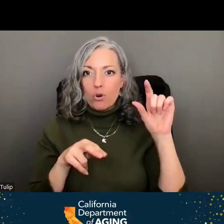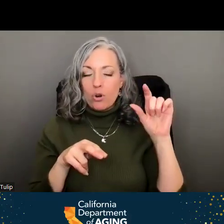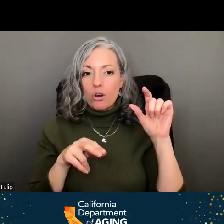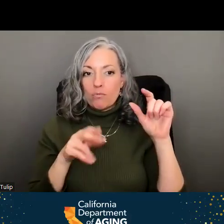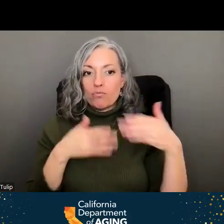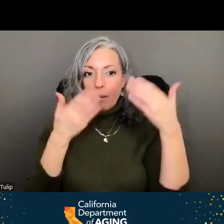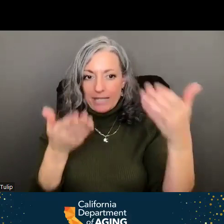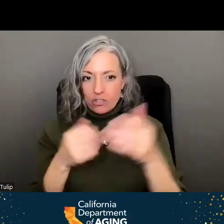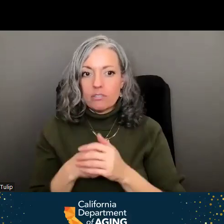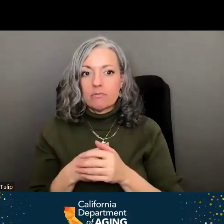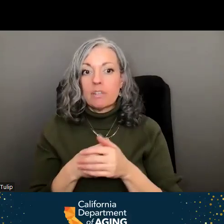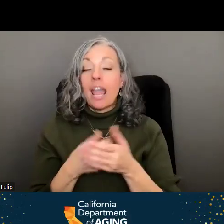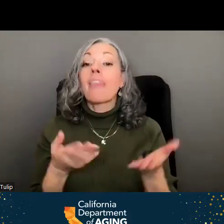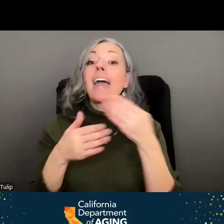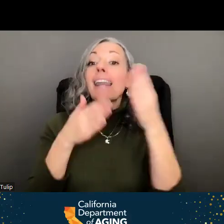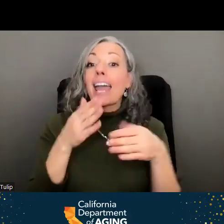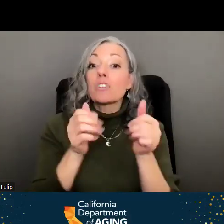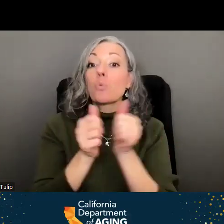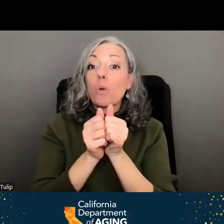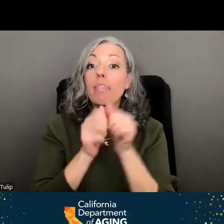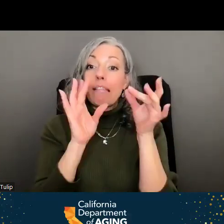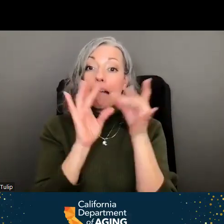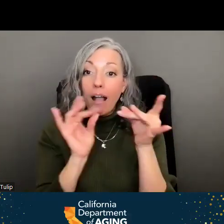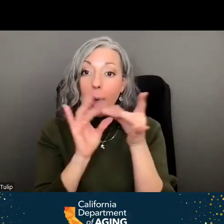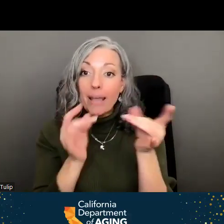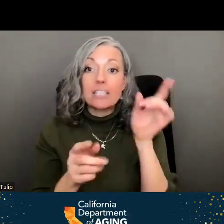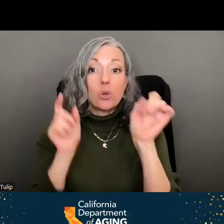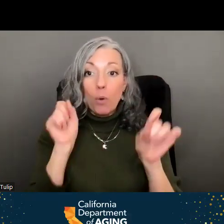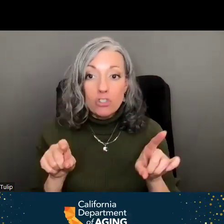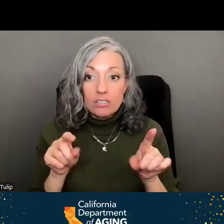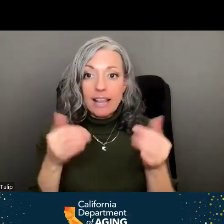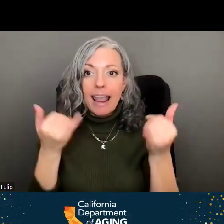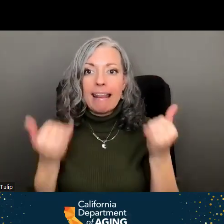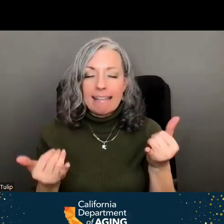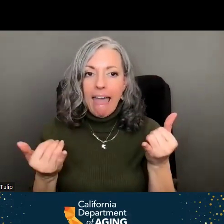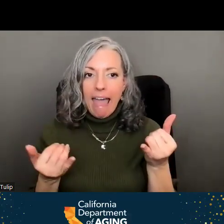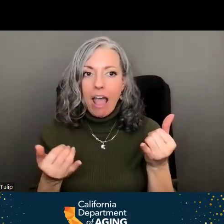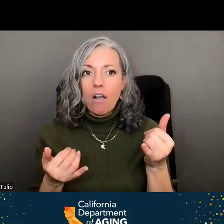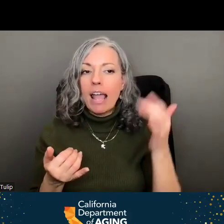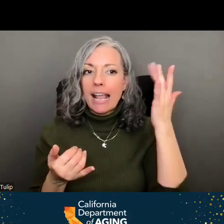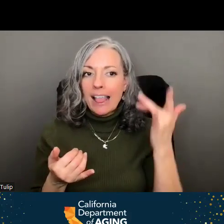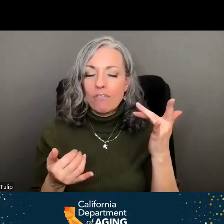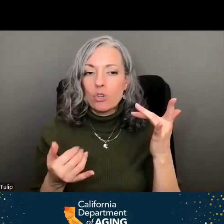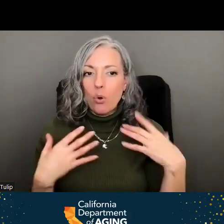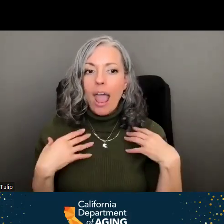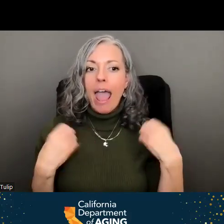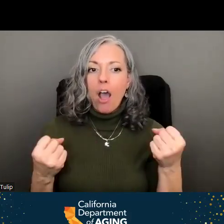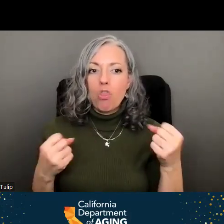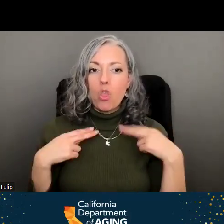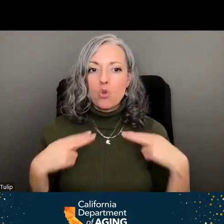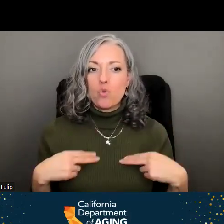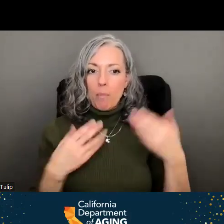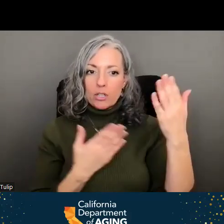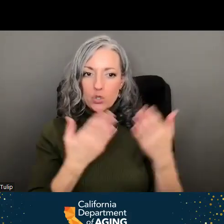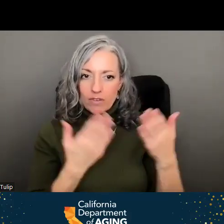for questions and comments. I will now turn it over to California Health and Human Service Undersecretary, Marco